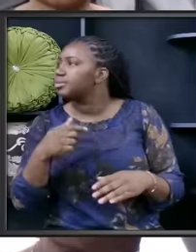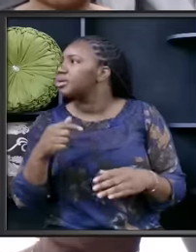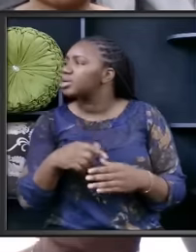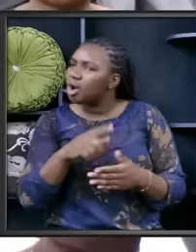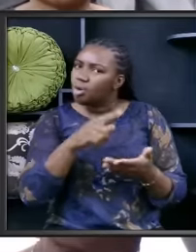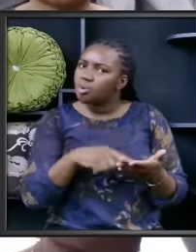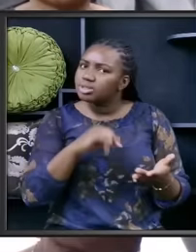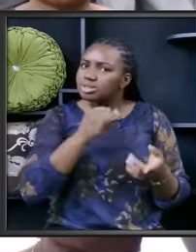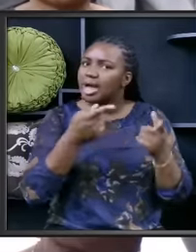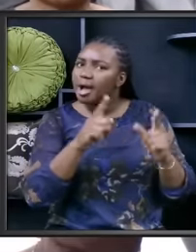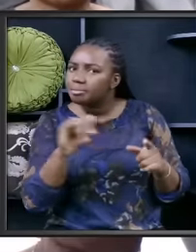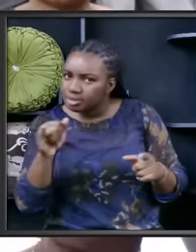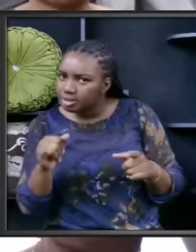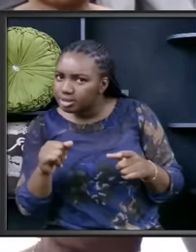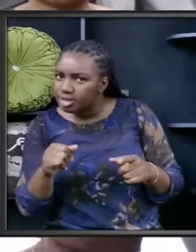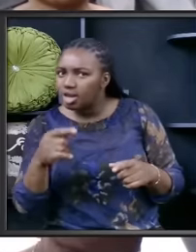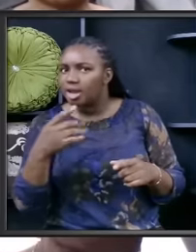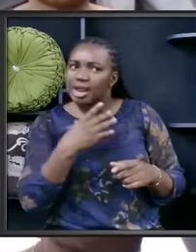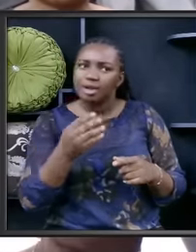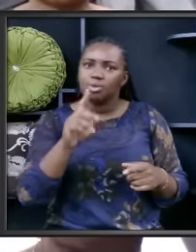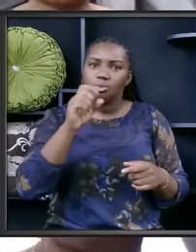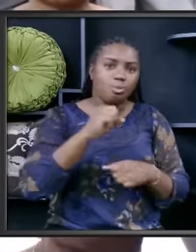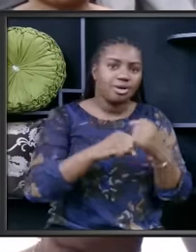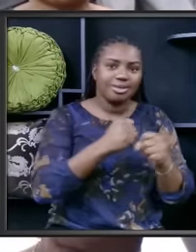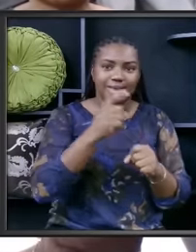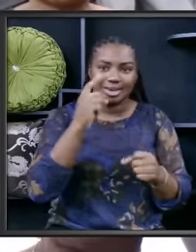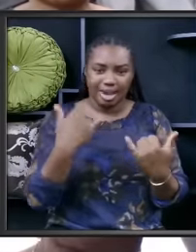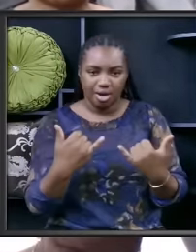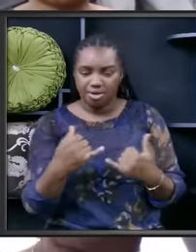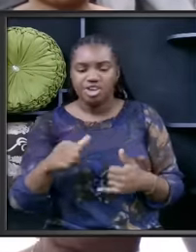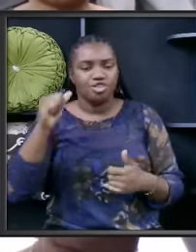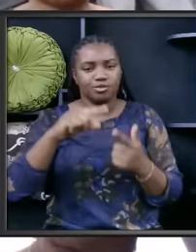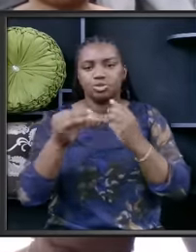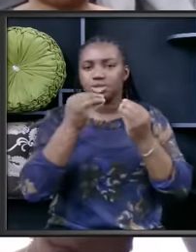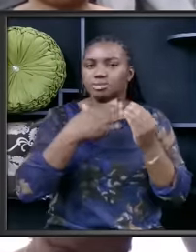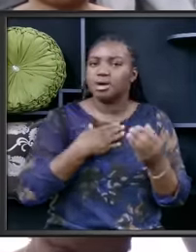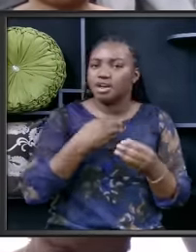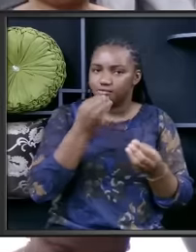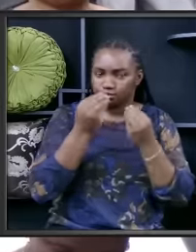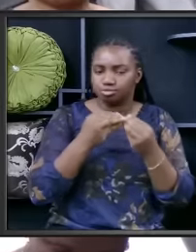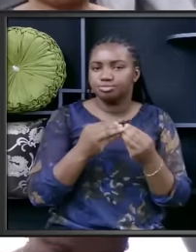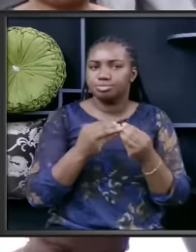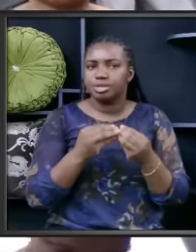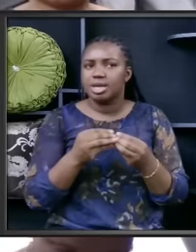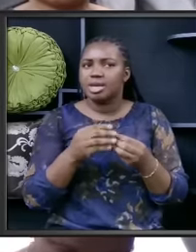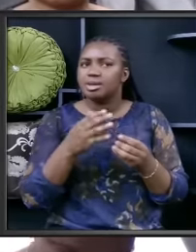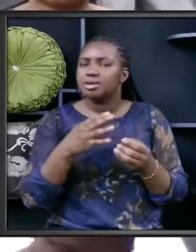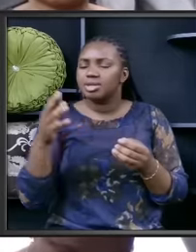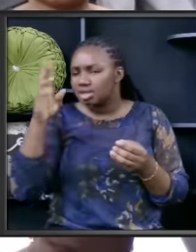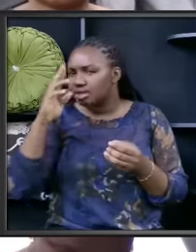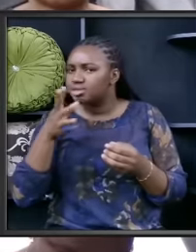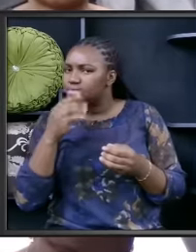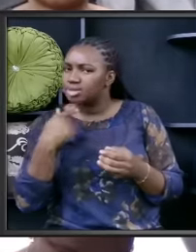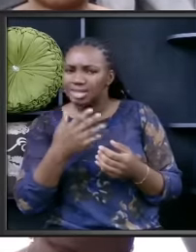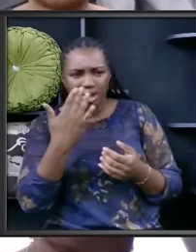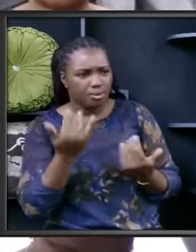Why is your husband? I say, Mama, for over close to 1 year now, he doesn't eat my food, but I will serve the food. He doesn't. Mama say, why? I tell